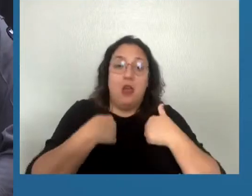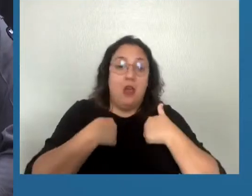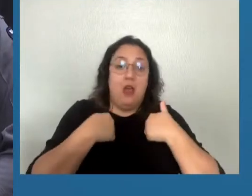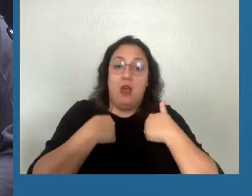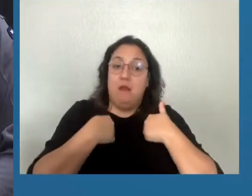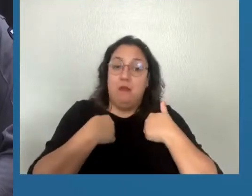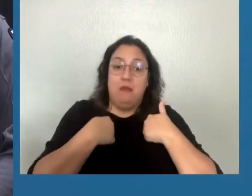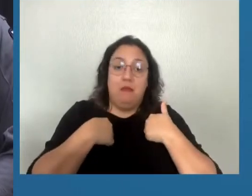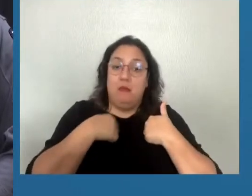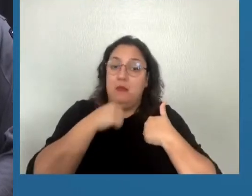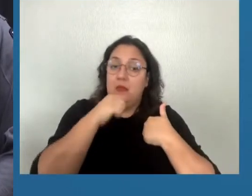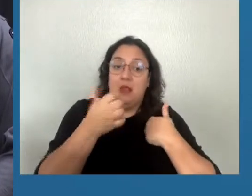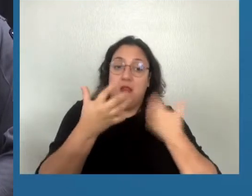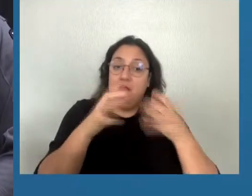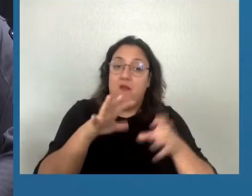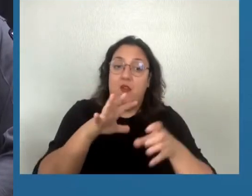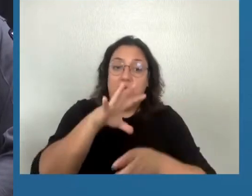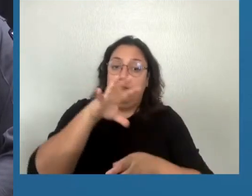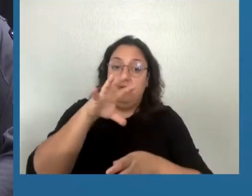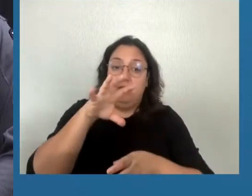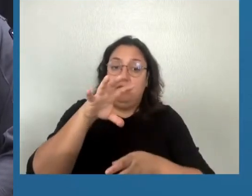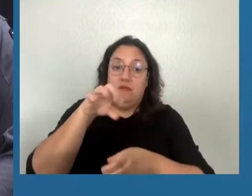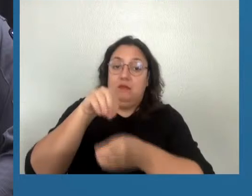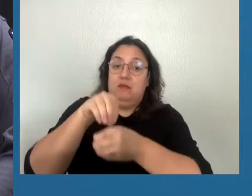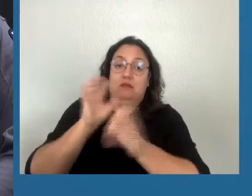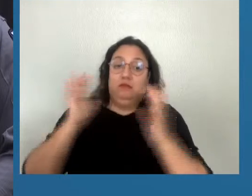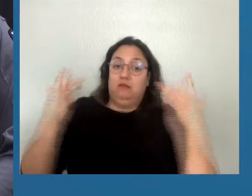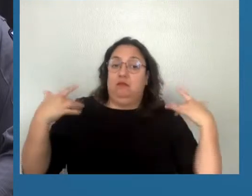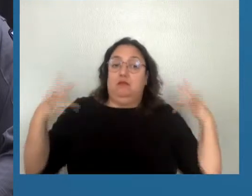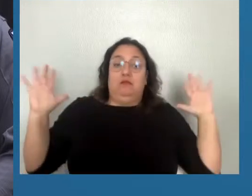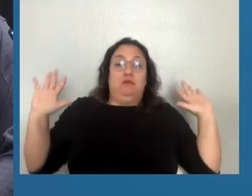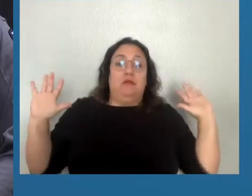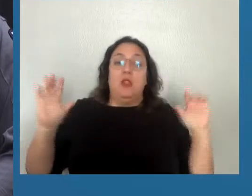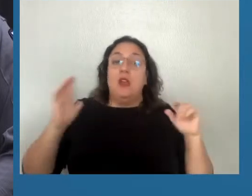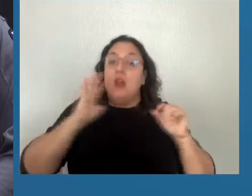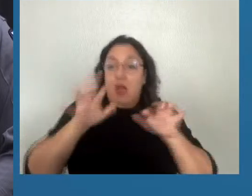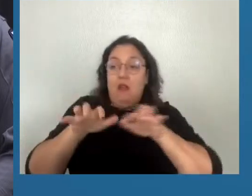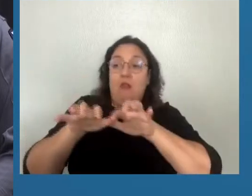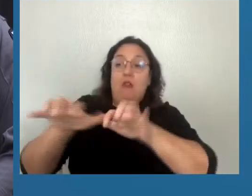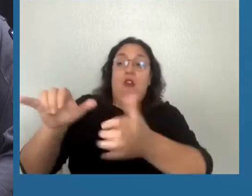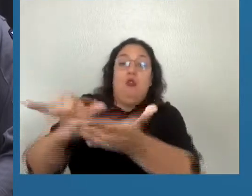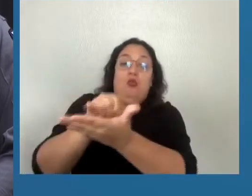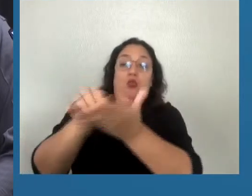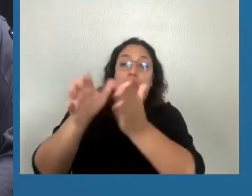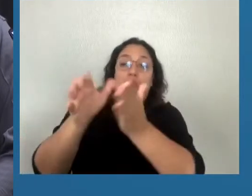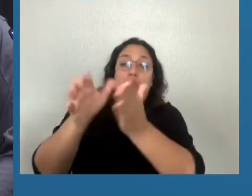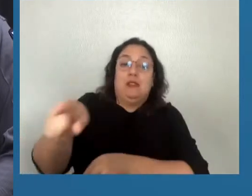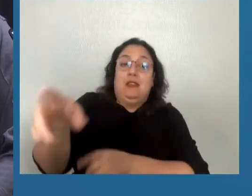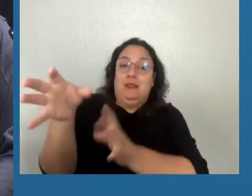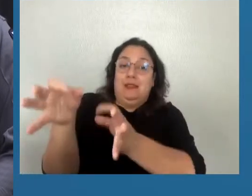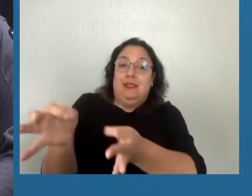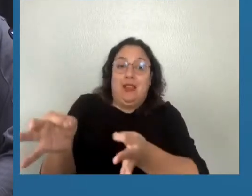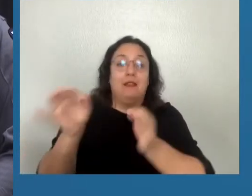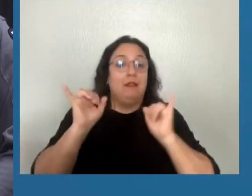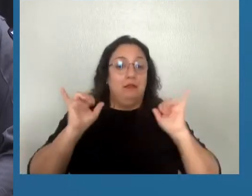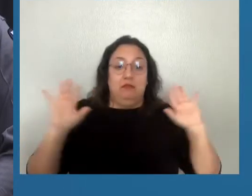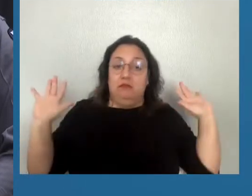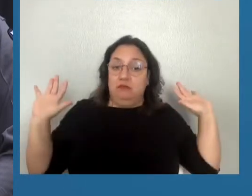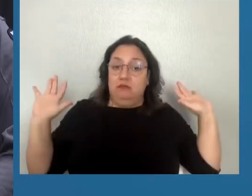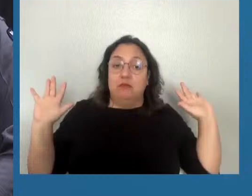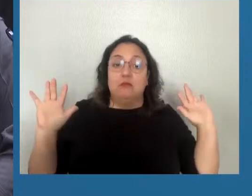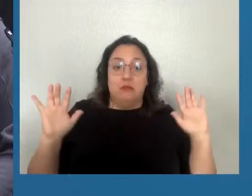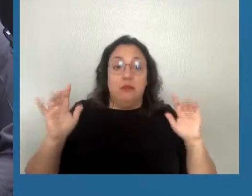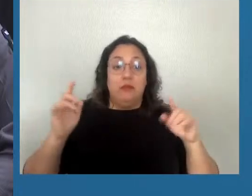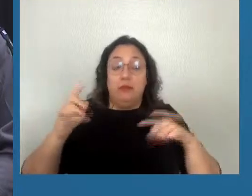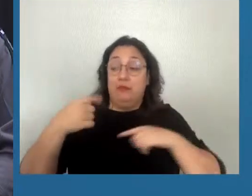put my thumb on the scale, and I will let the voters, the city of New York, decide who they want to lead. That is the proper thing to do in light of everything that's been We